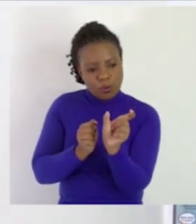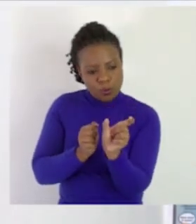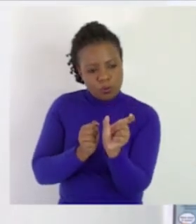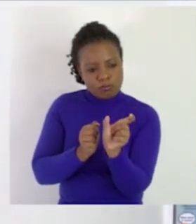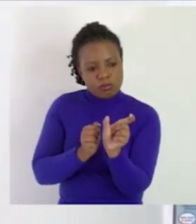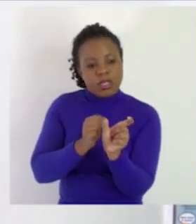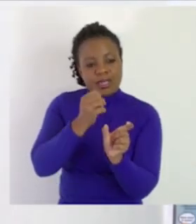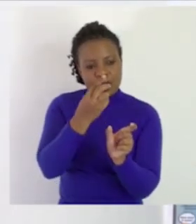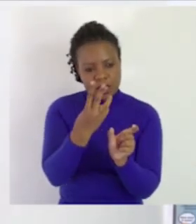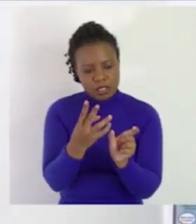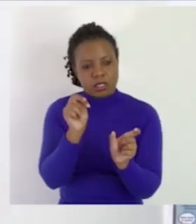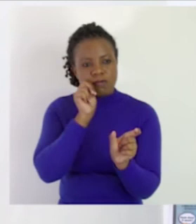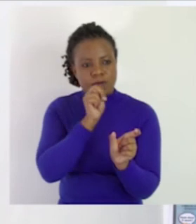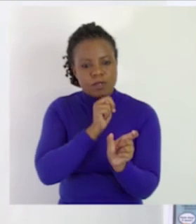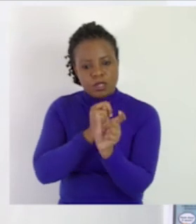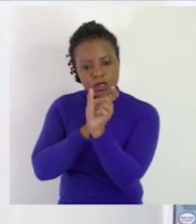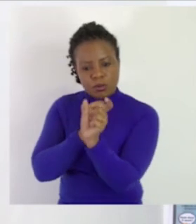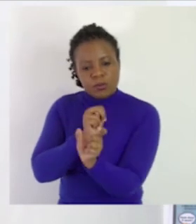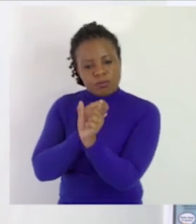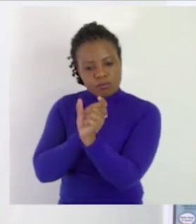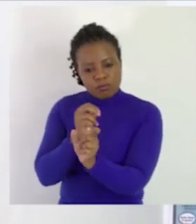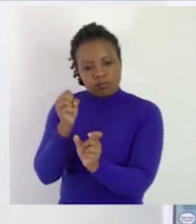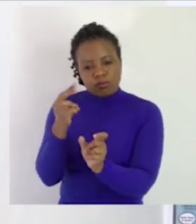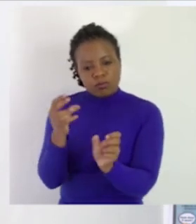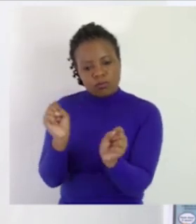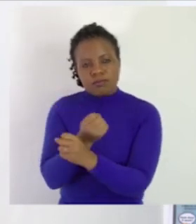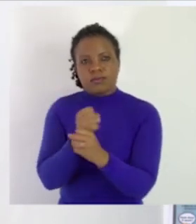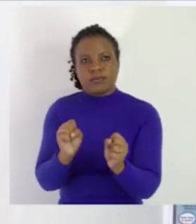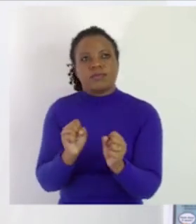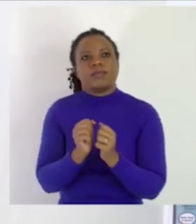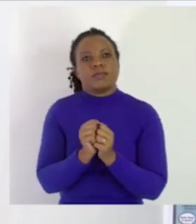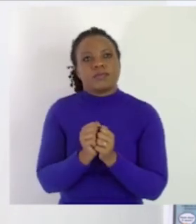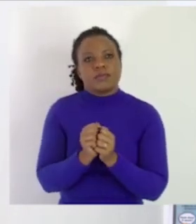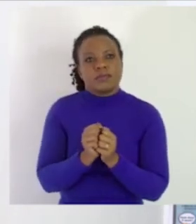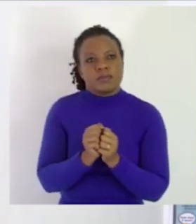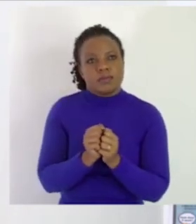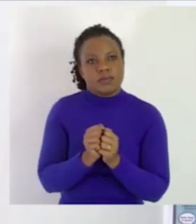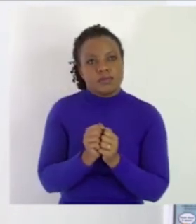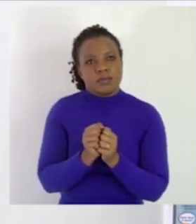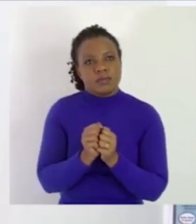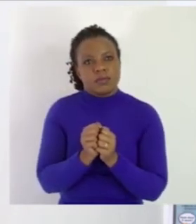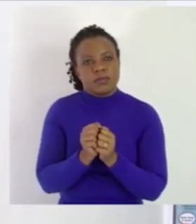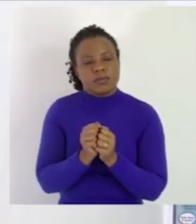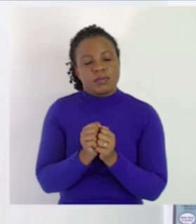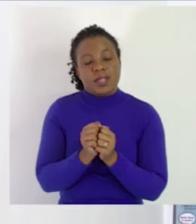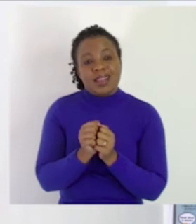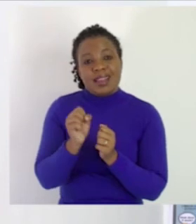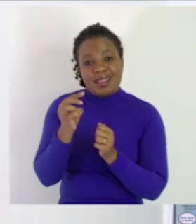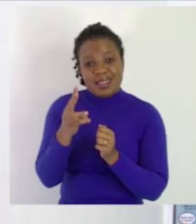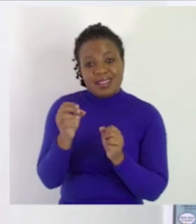are countable and others are uncountable. Those which are uncountable, you